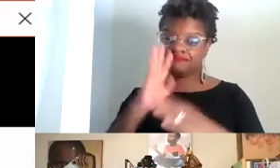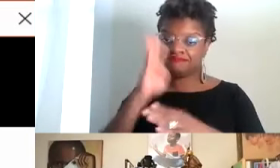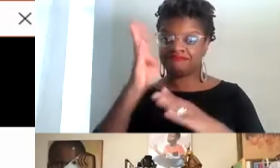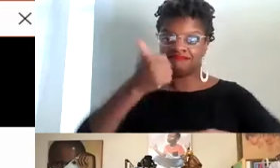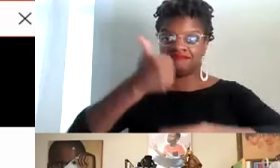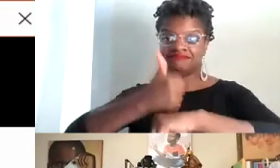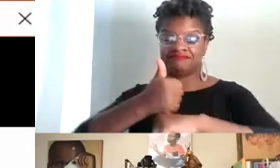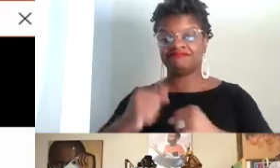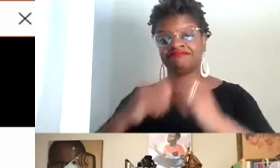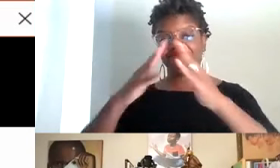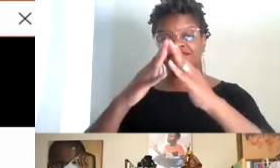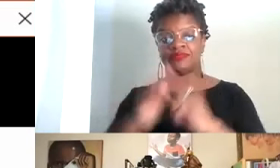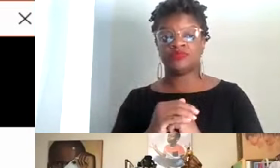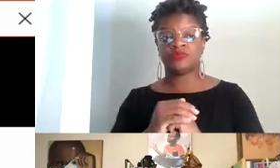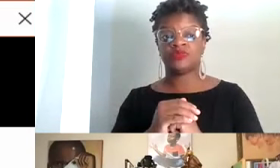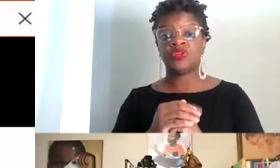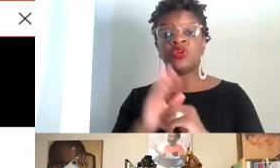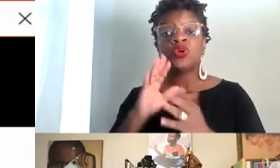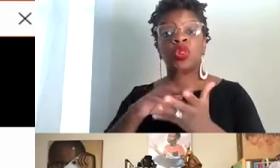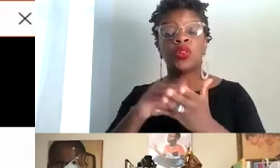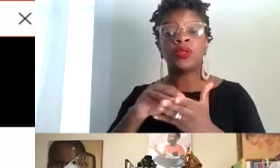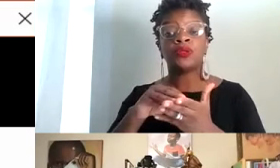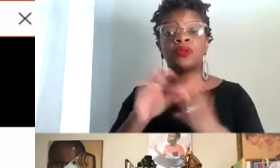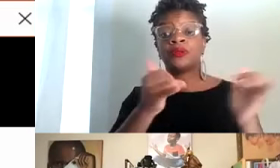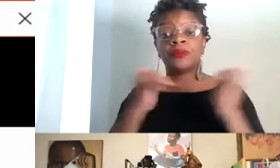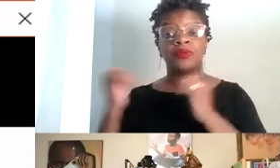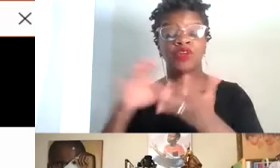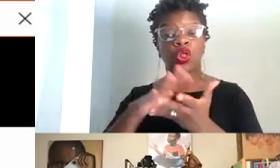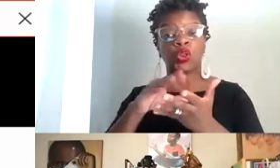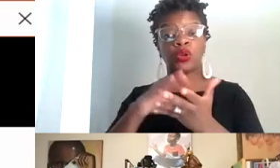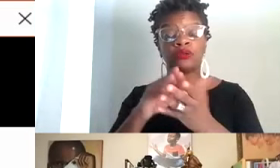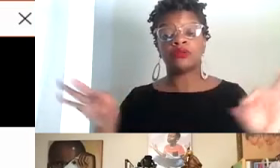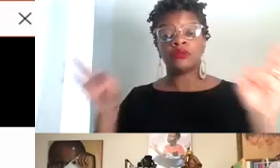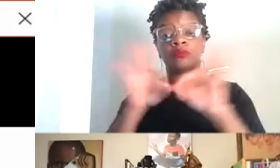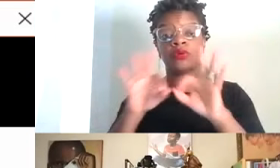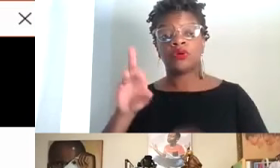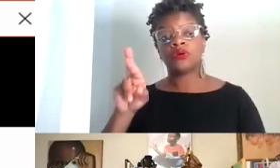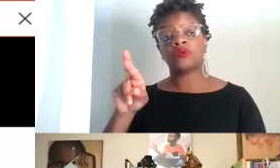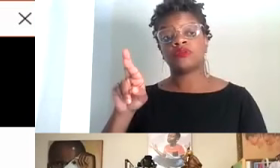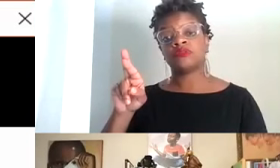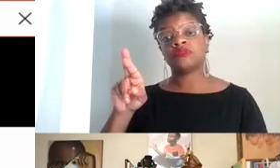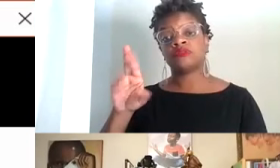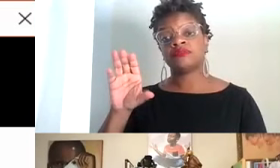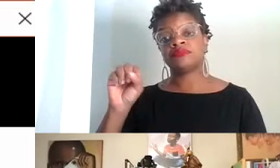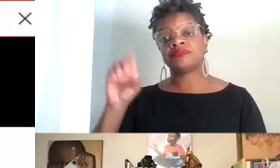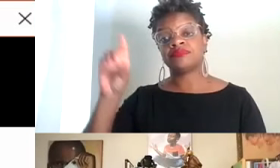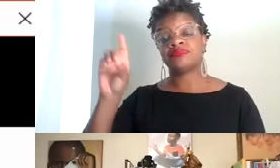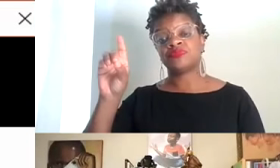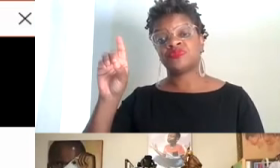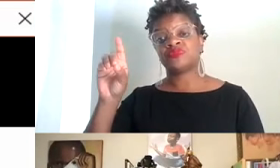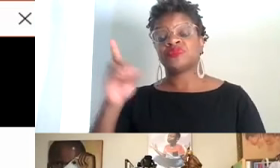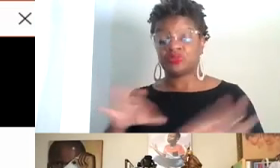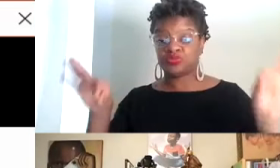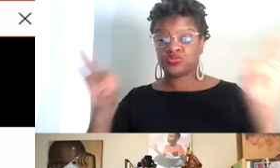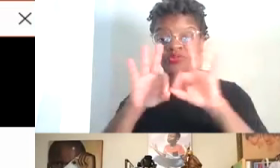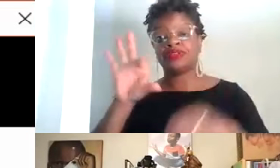we've learned is that playful learning is important to RCSD families and students. So 94% of RCSD students and